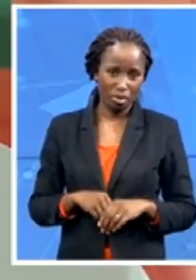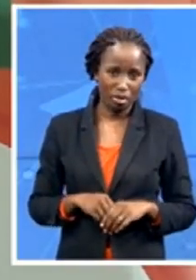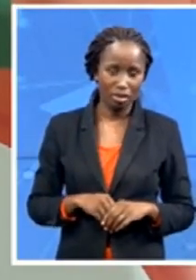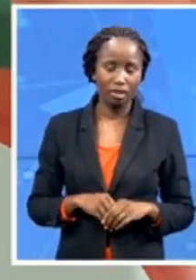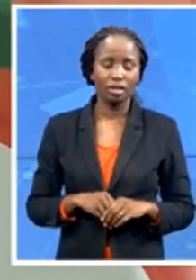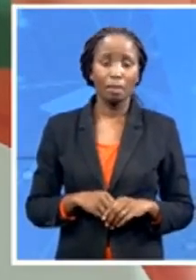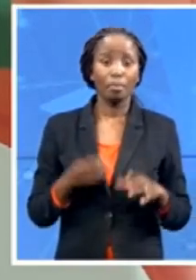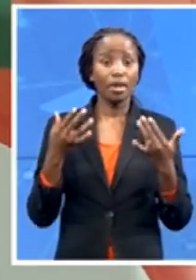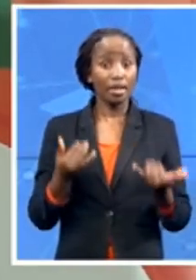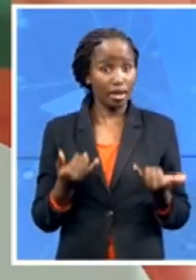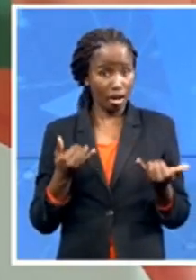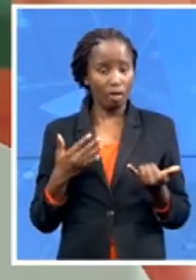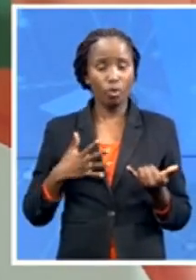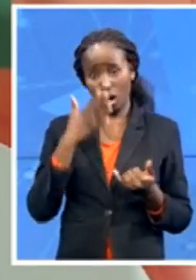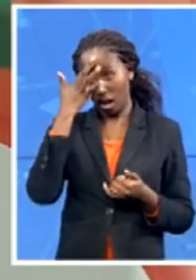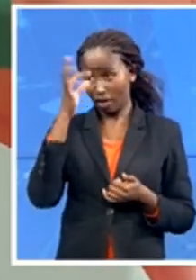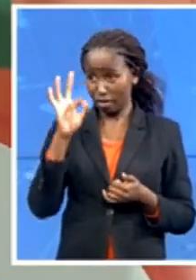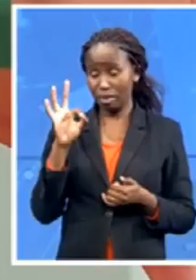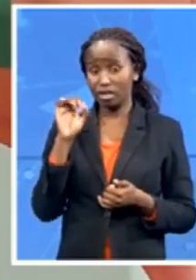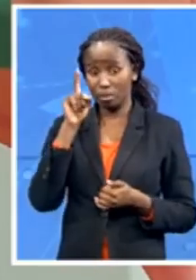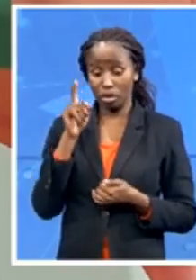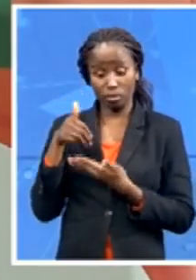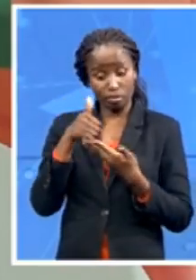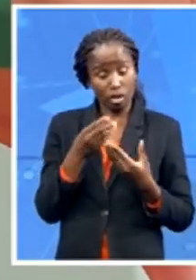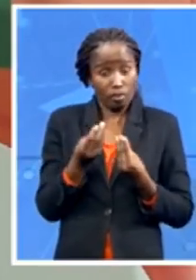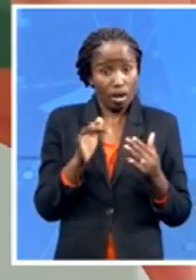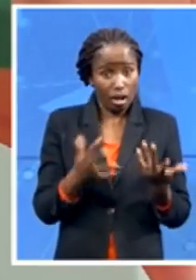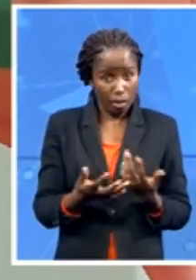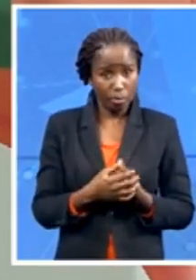days is to pillage, break.